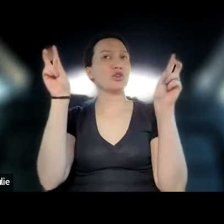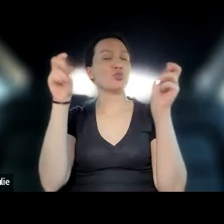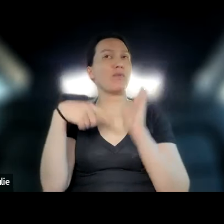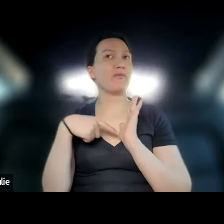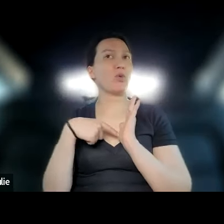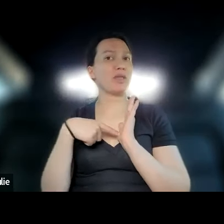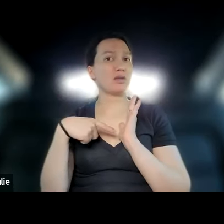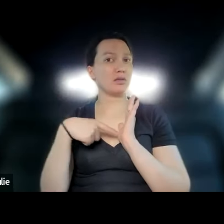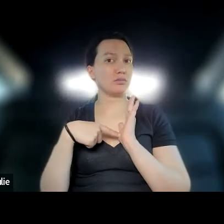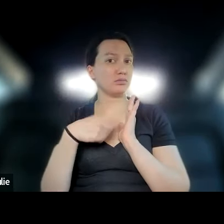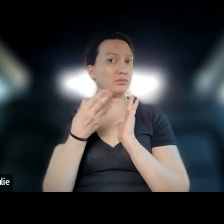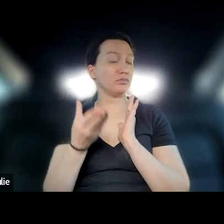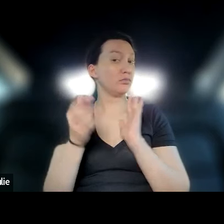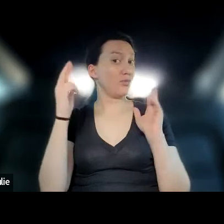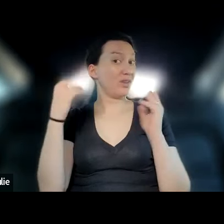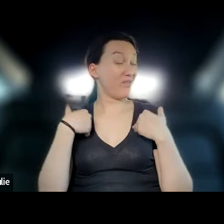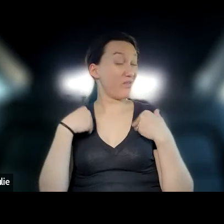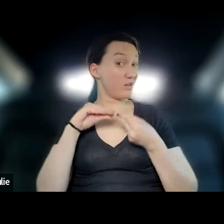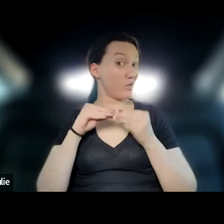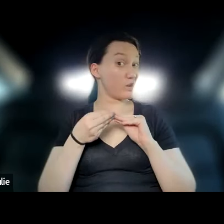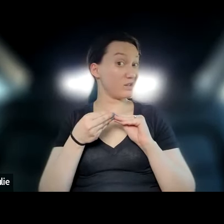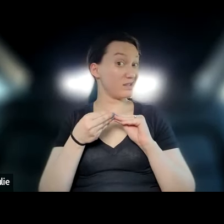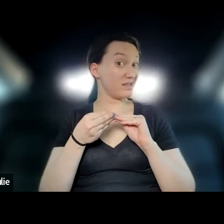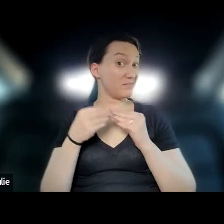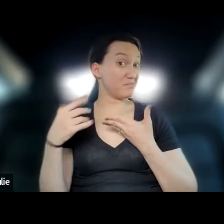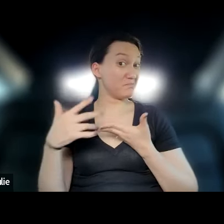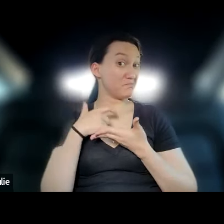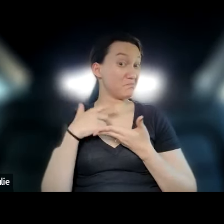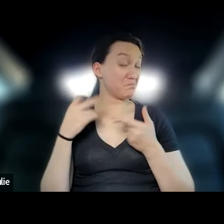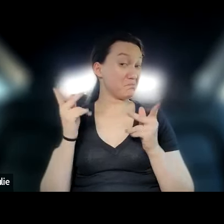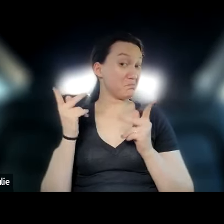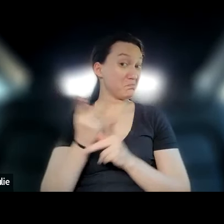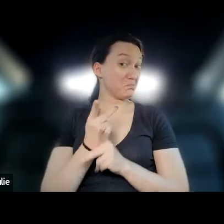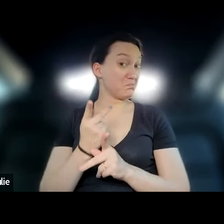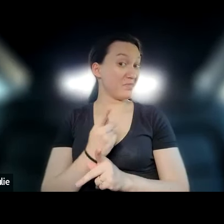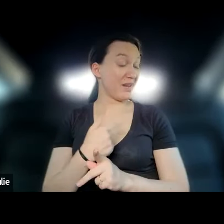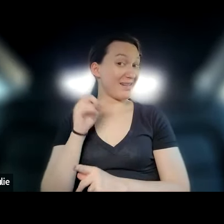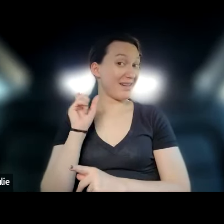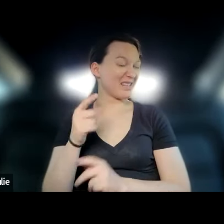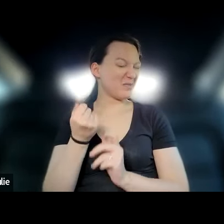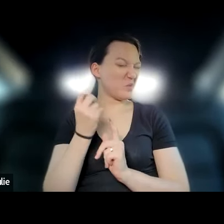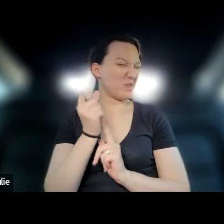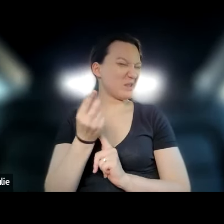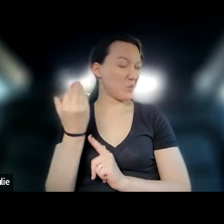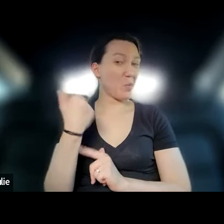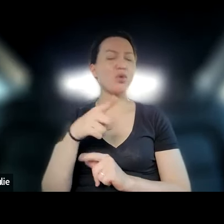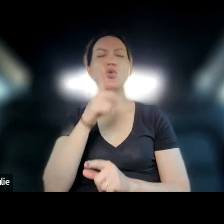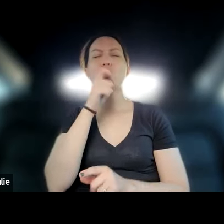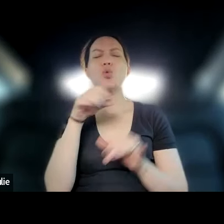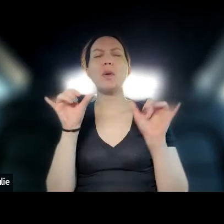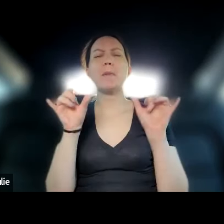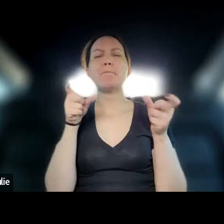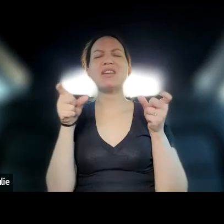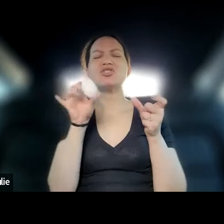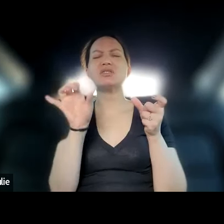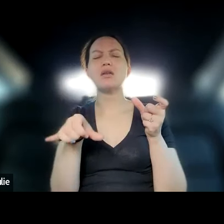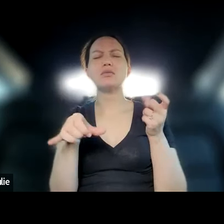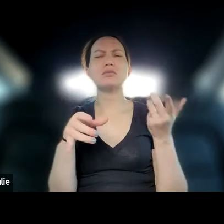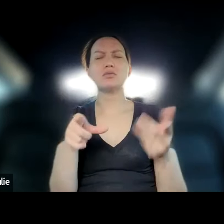affordability, hopefully you got the numbers calculated in the meantime, since I asked a few minutes ago, but also who manages that? Like, do